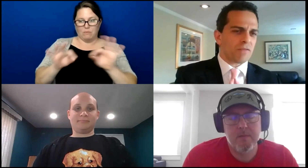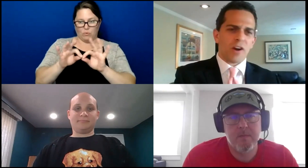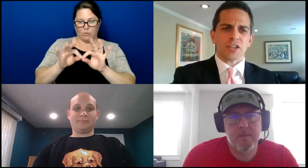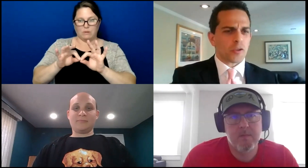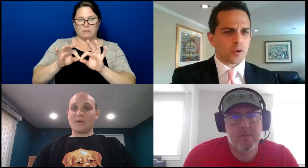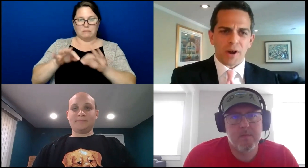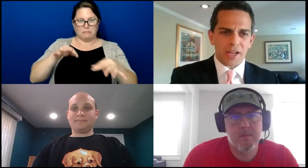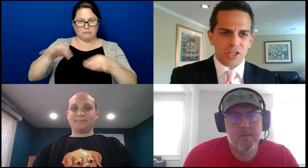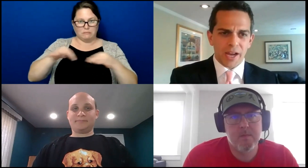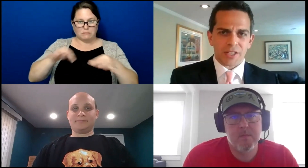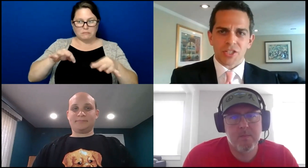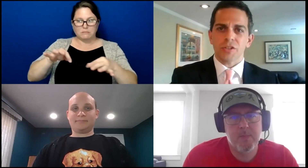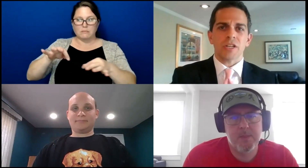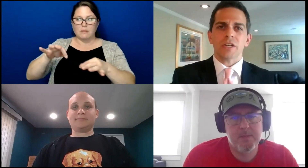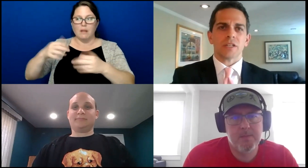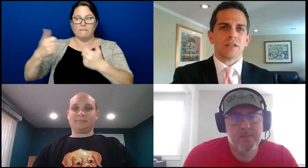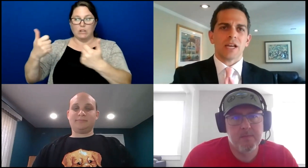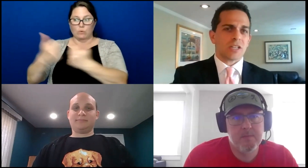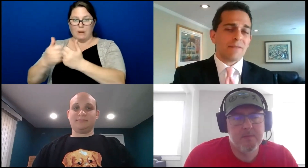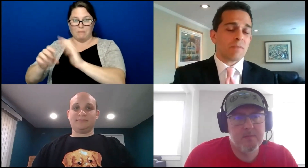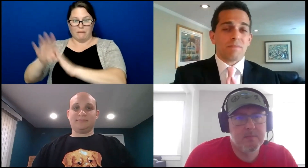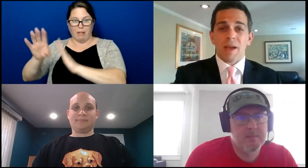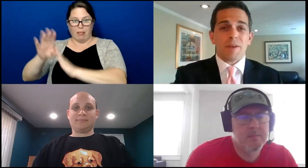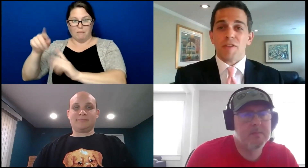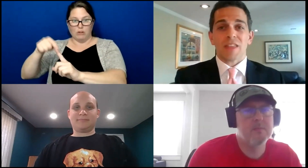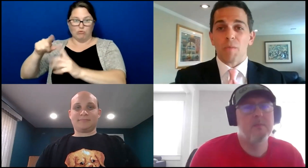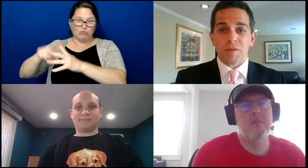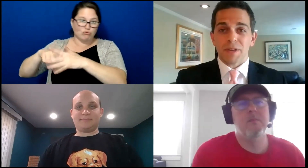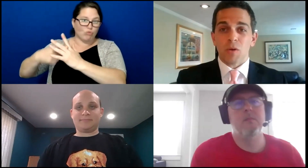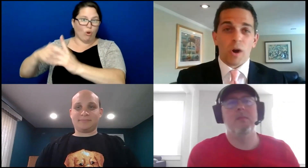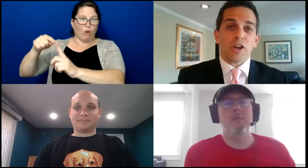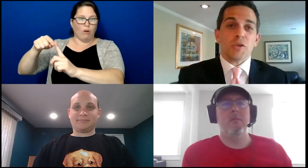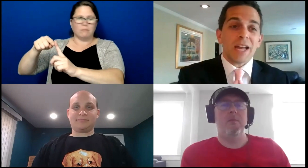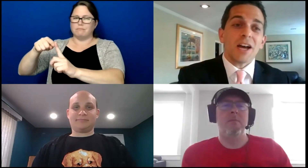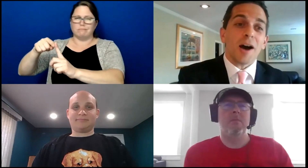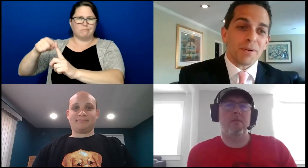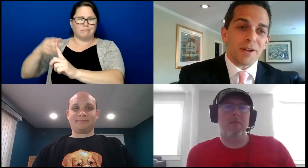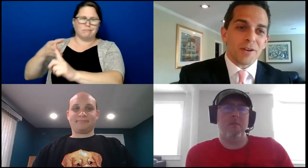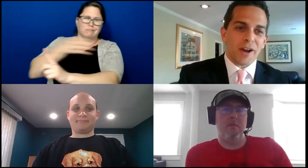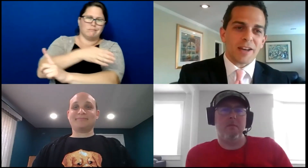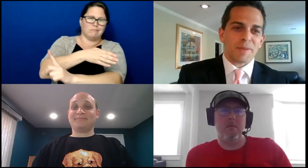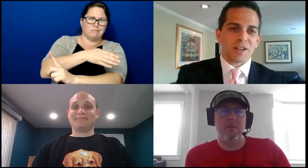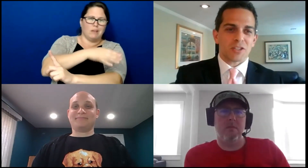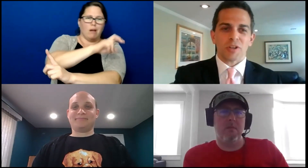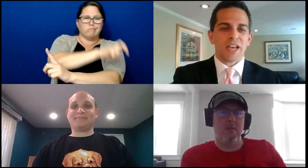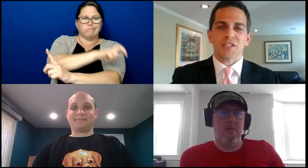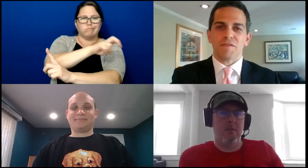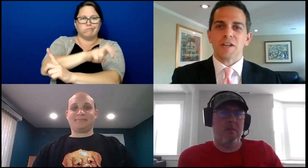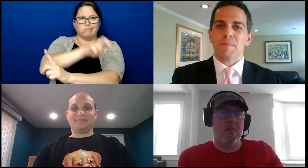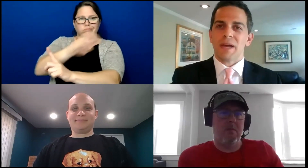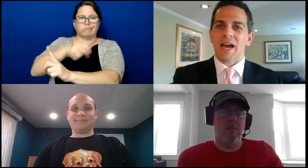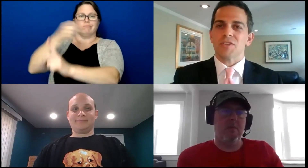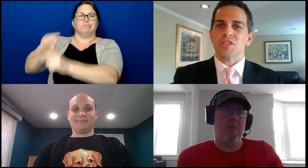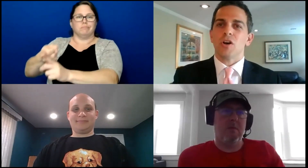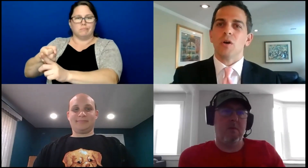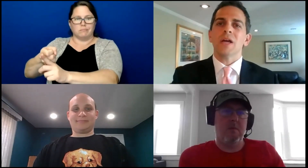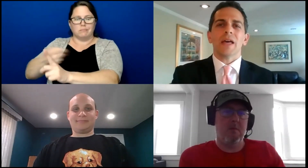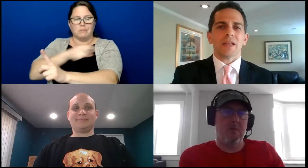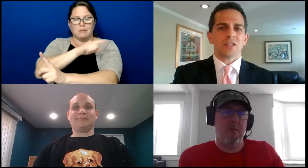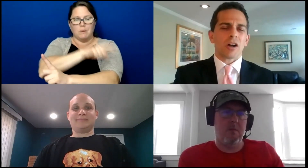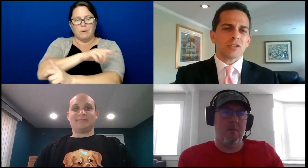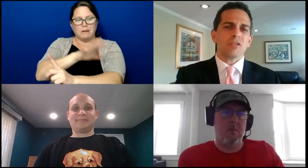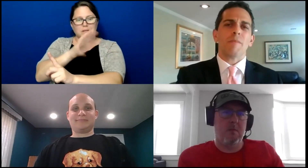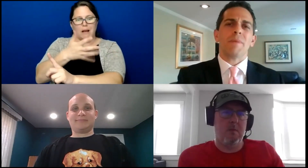development. You were doing various other projects. You didn't even maybe think that would be where you'd end up, right? I mean, it sort of takes a funny path.